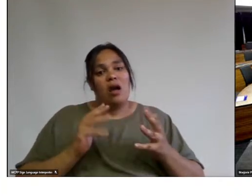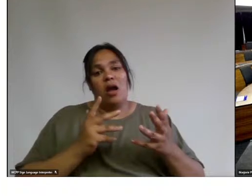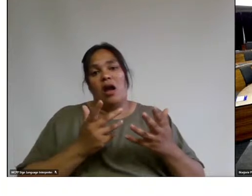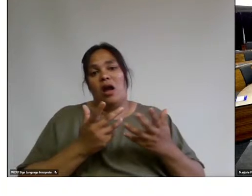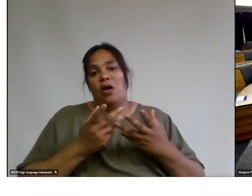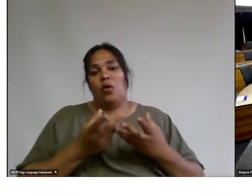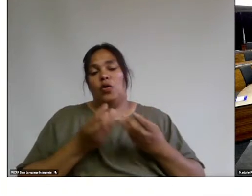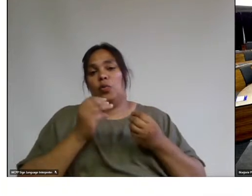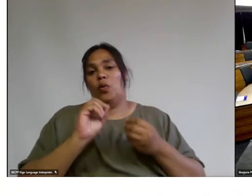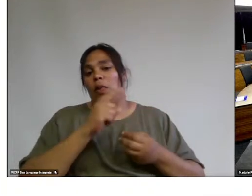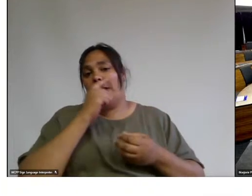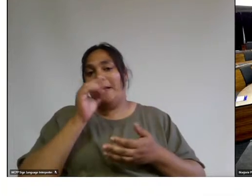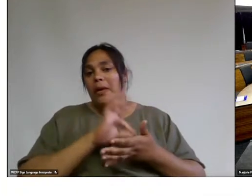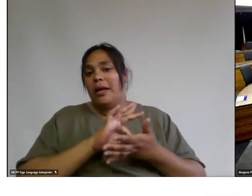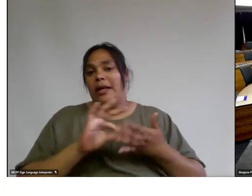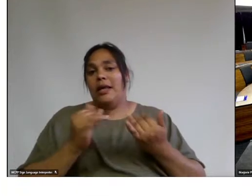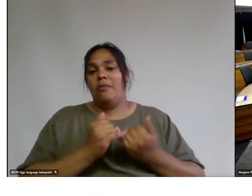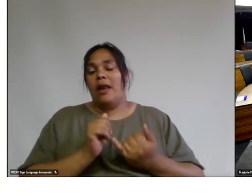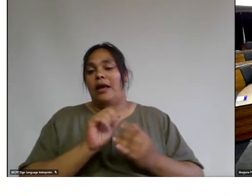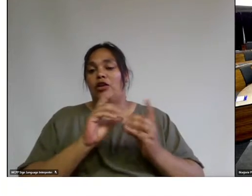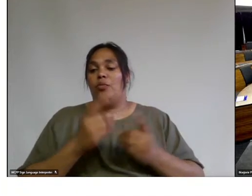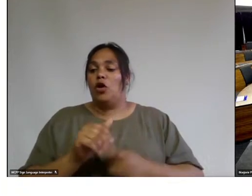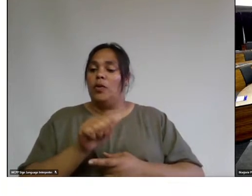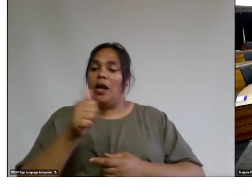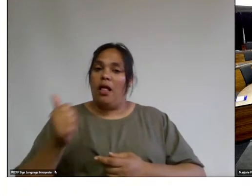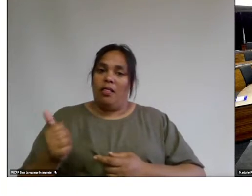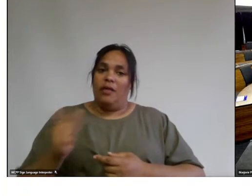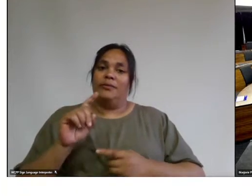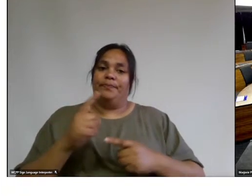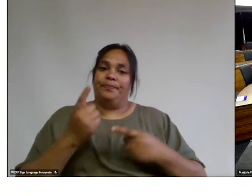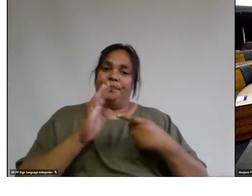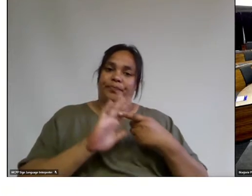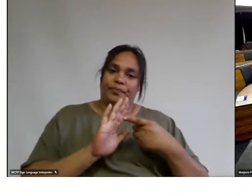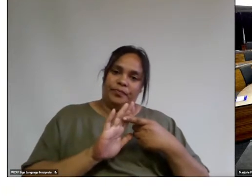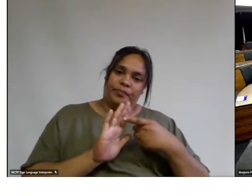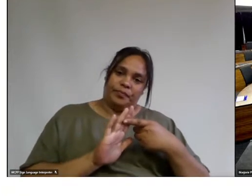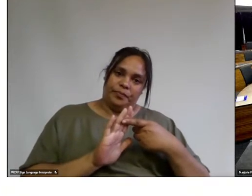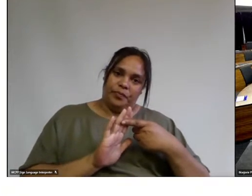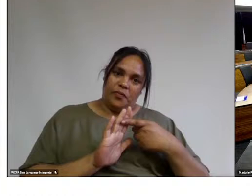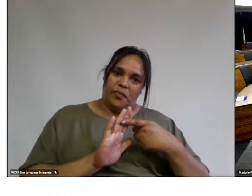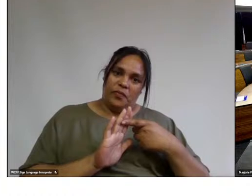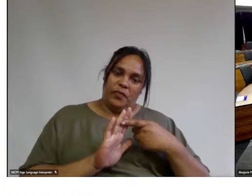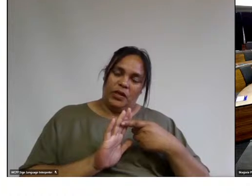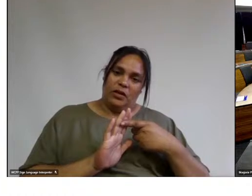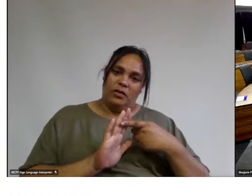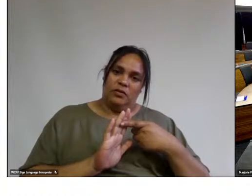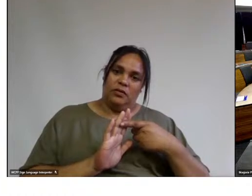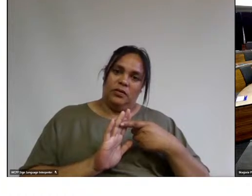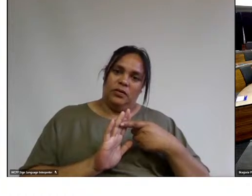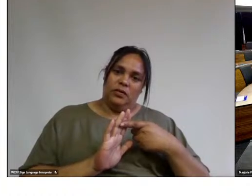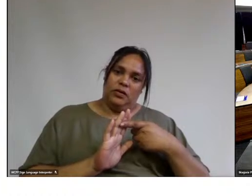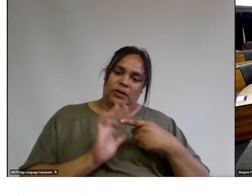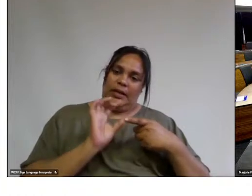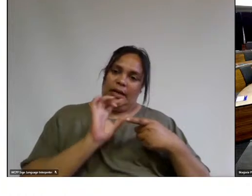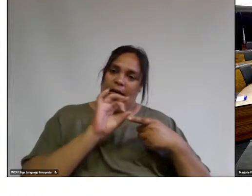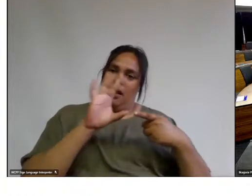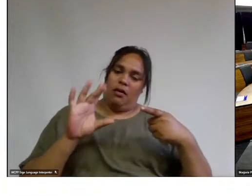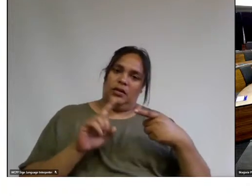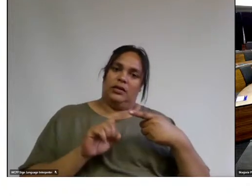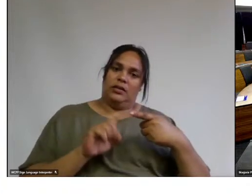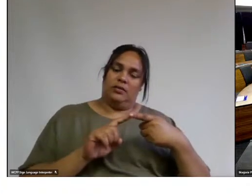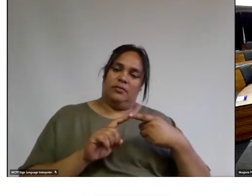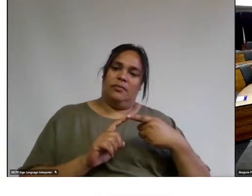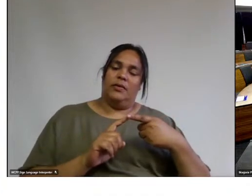themselves green like other departments? So that's the first one that I wanted to just get clarity on,